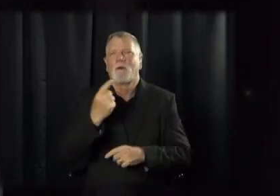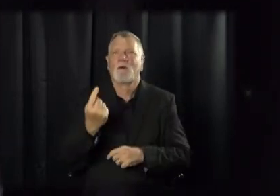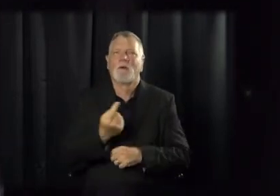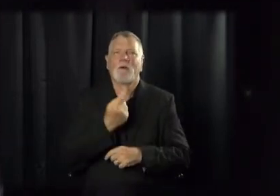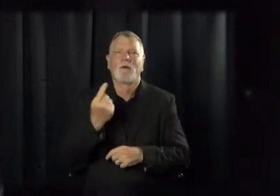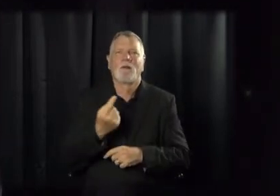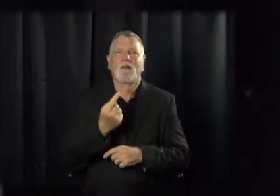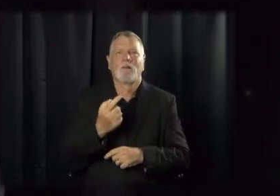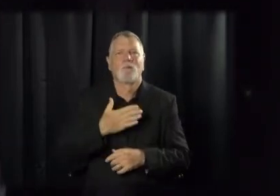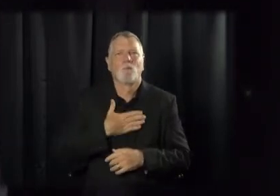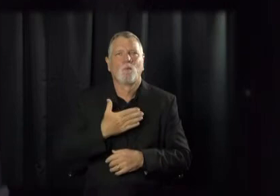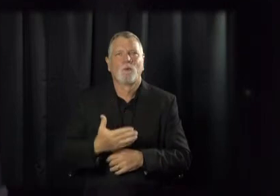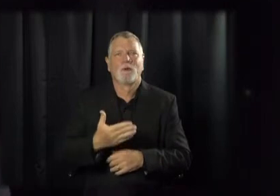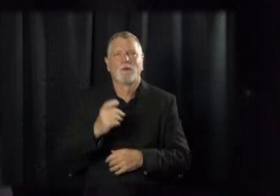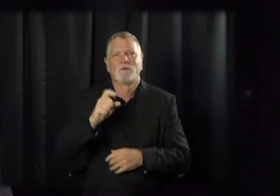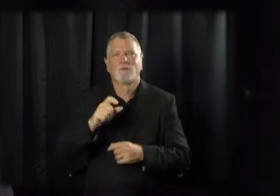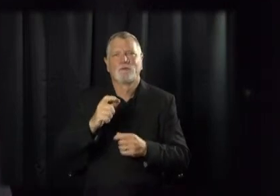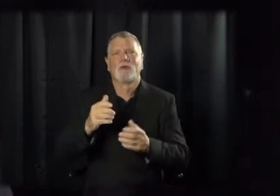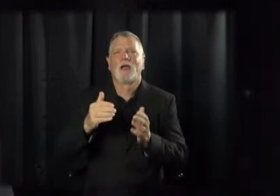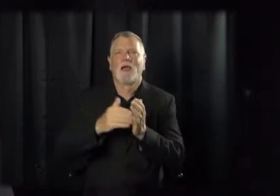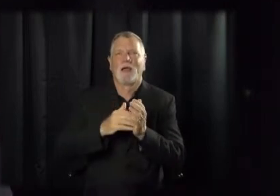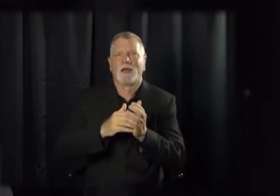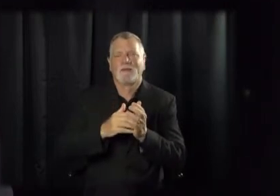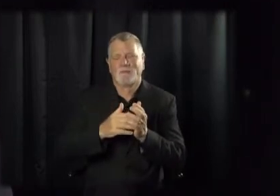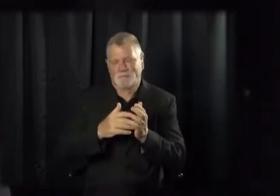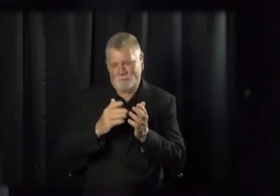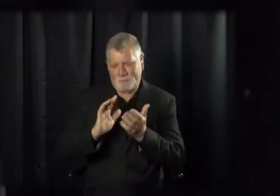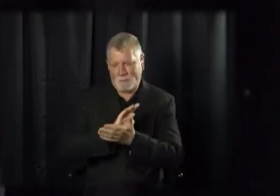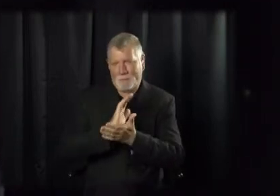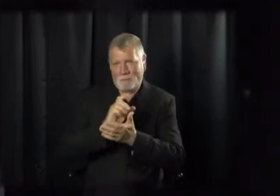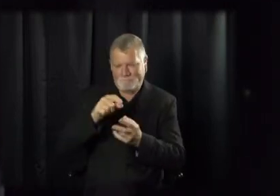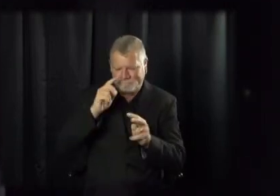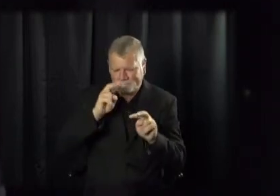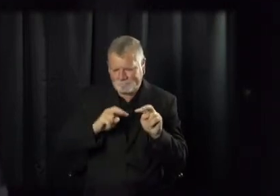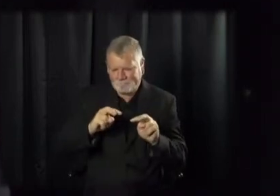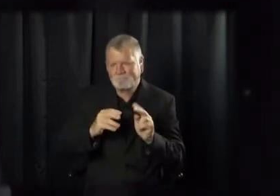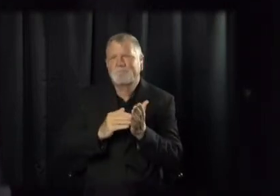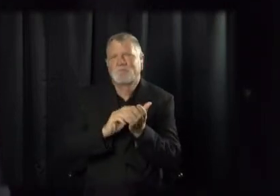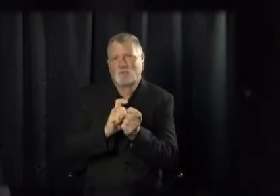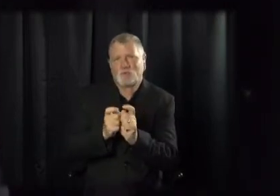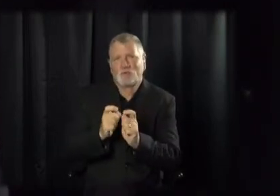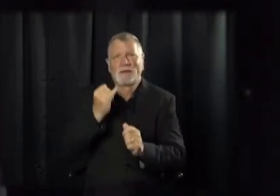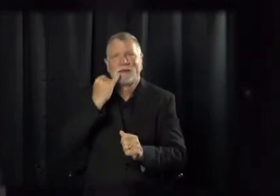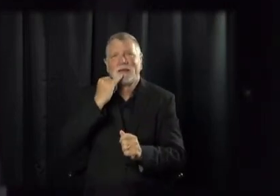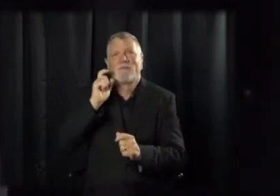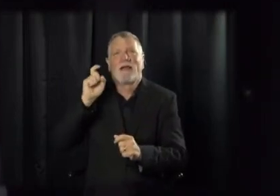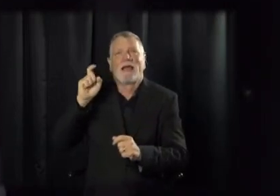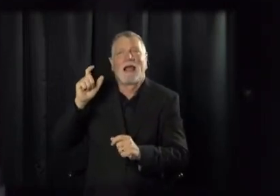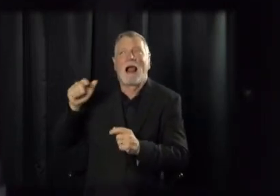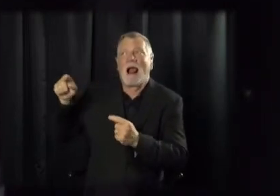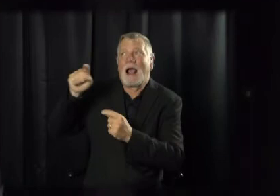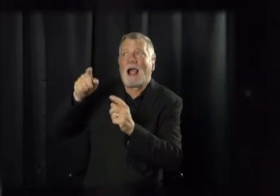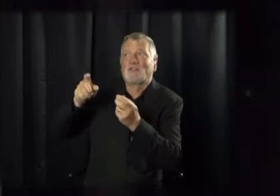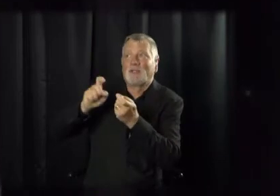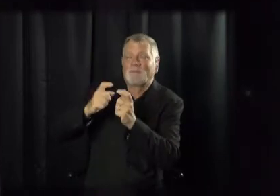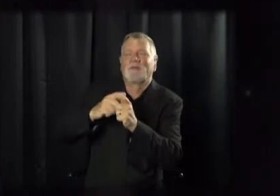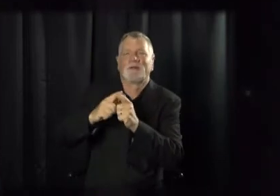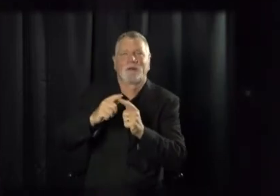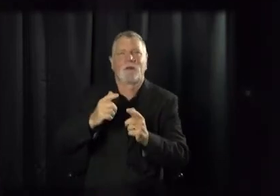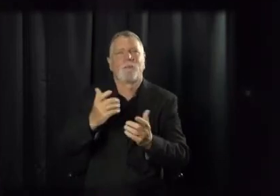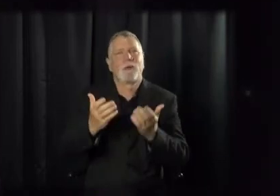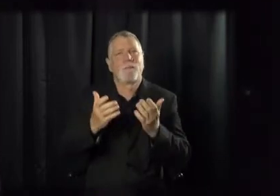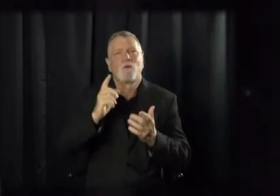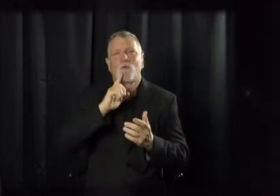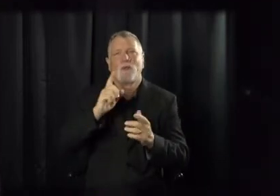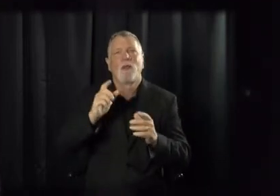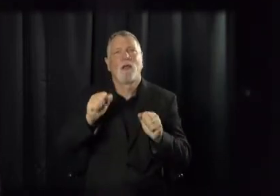always be willing to revisit these documents if the scenario changes. It is very likely that Puerto Rico